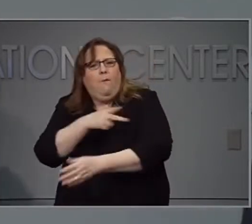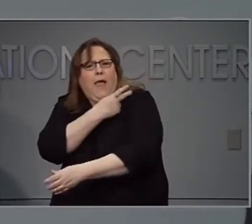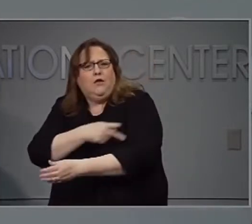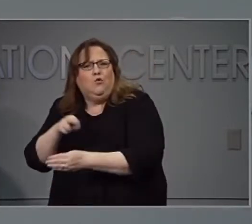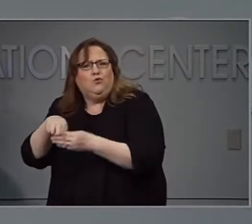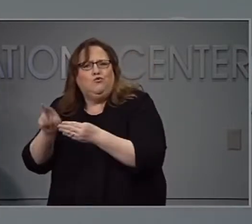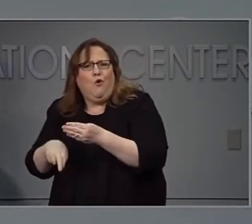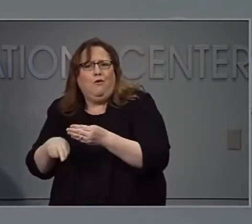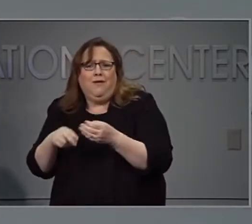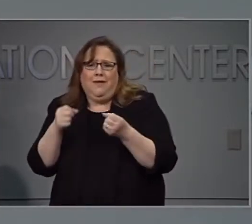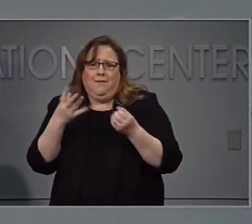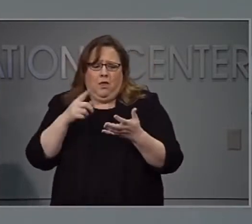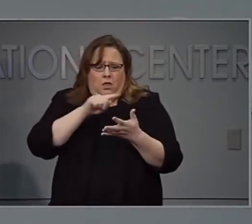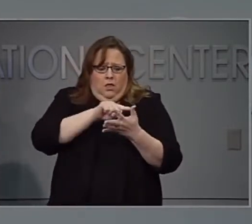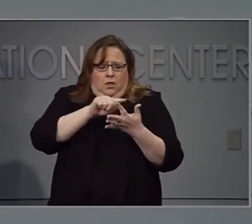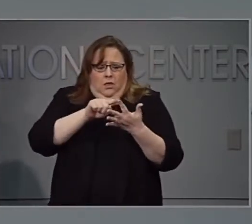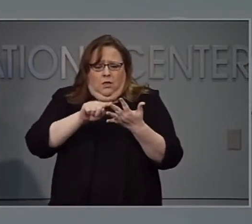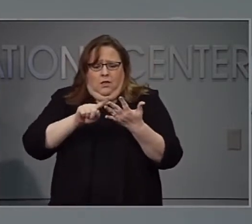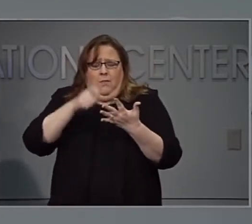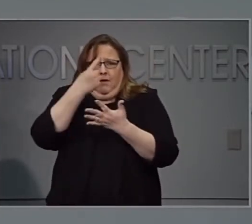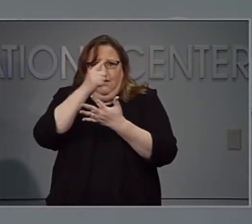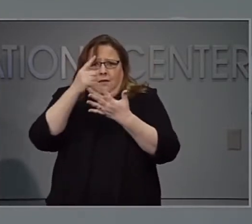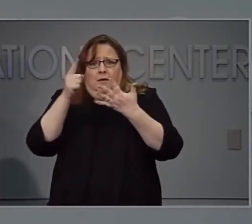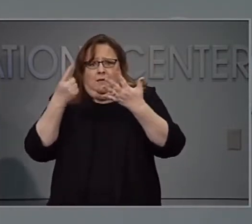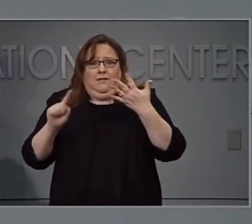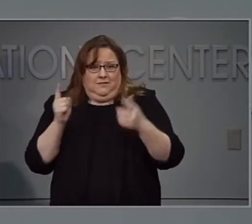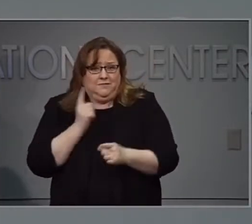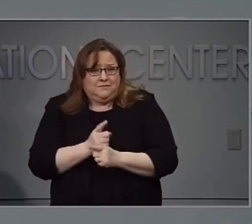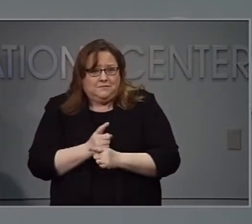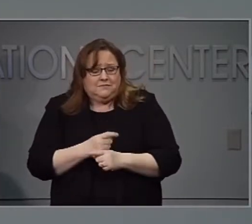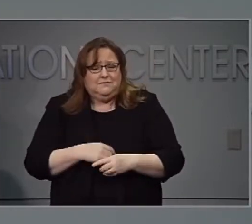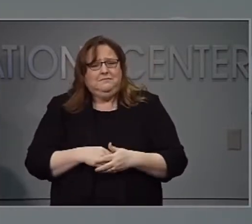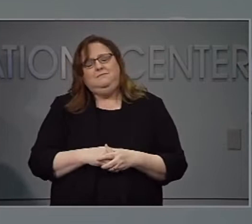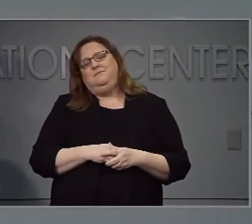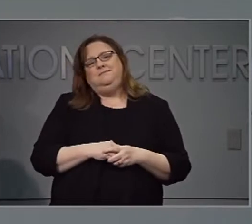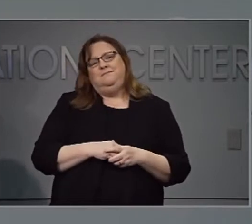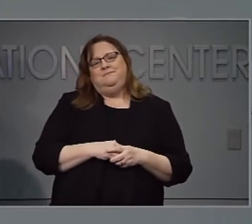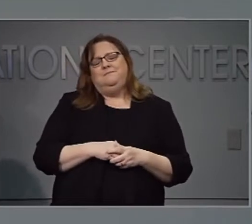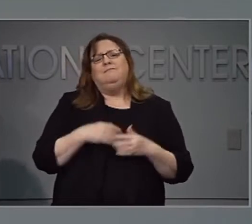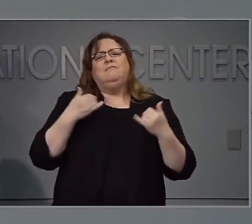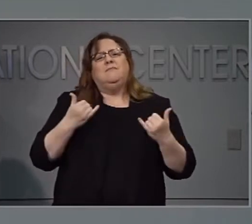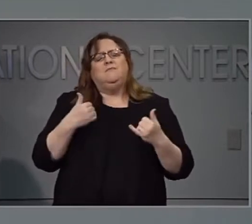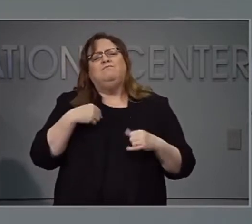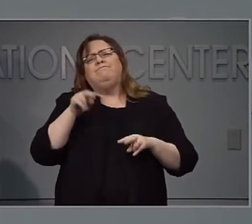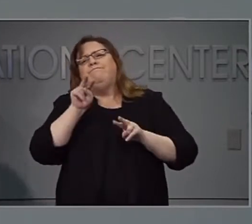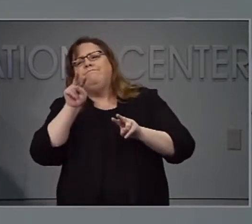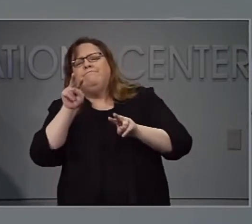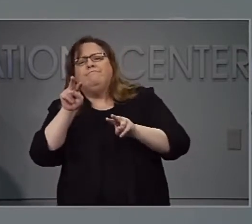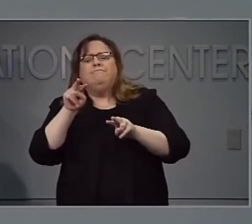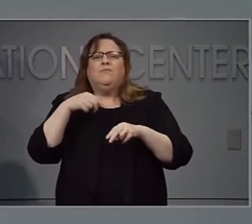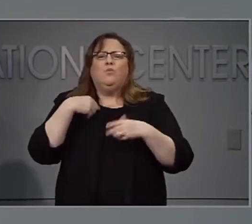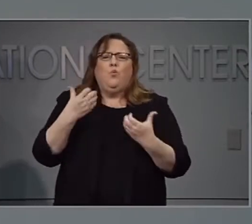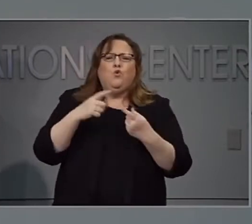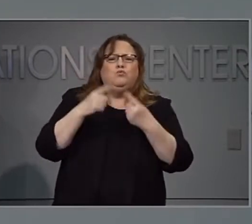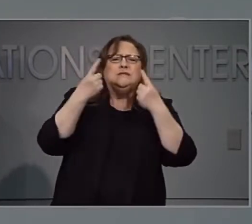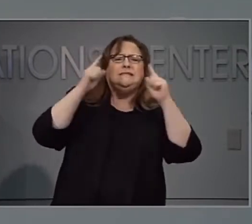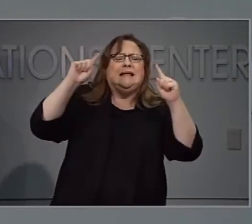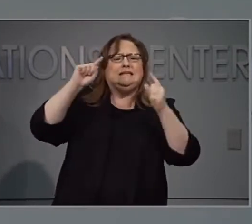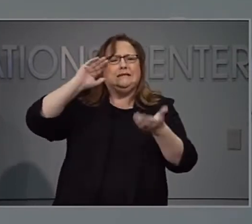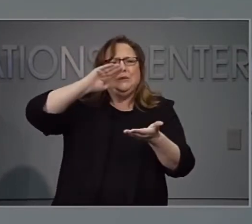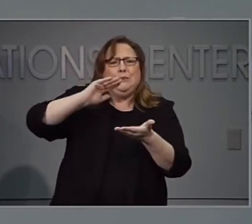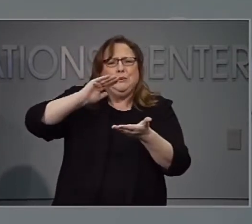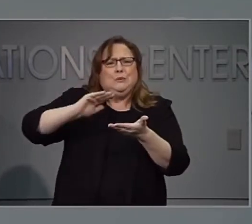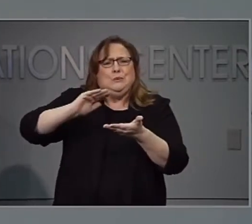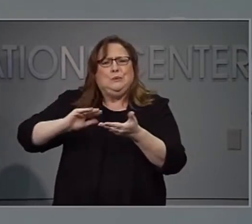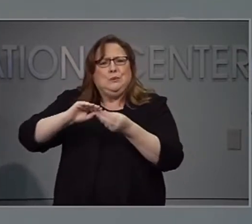of pieces here. As we think about staying ahead of the curve in the coming weeks, the Testing Surge Work Group will advise us